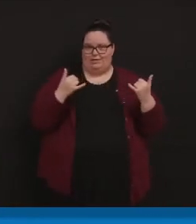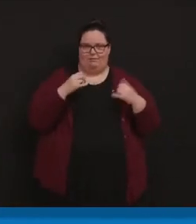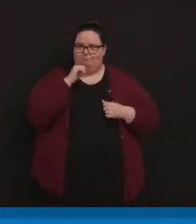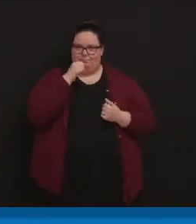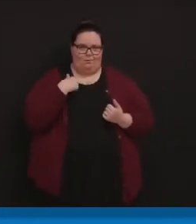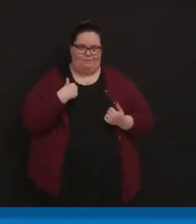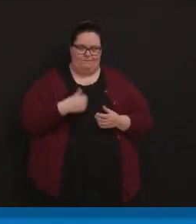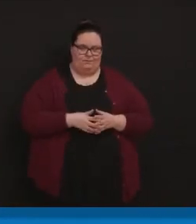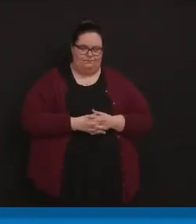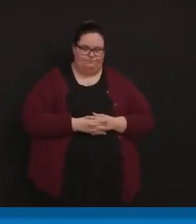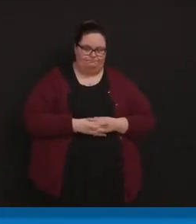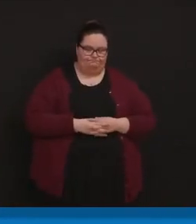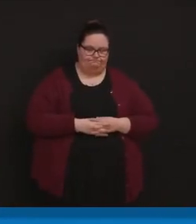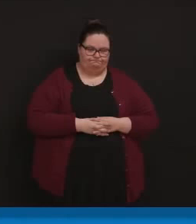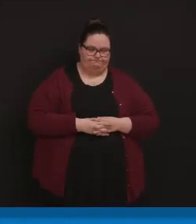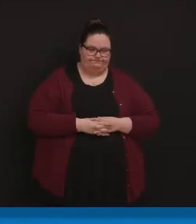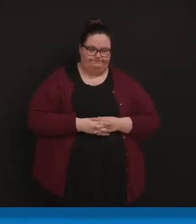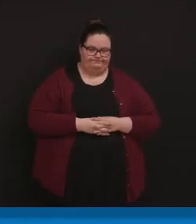of me.